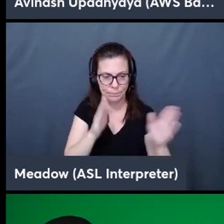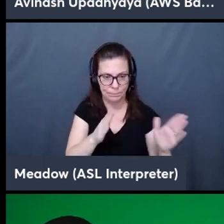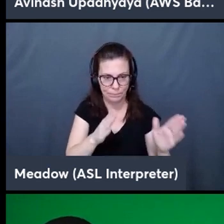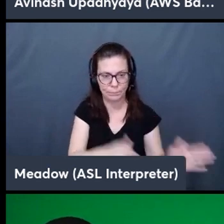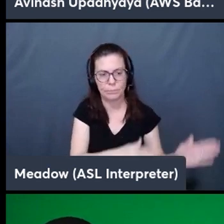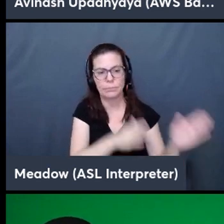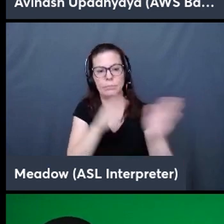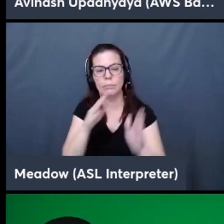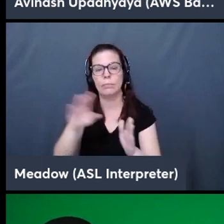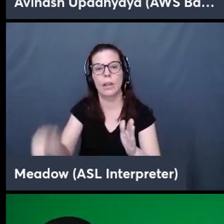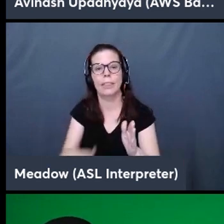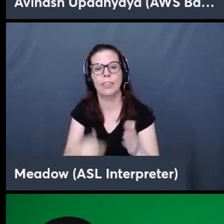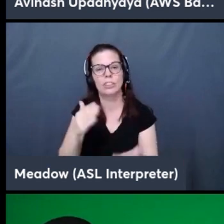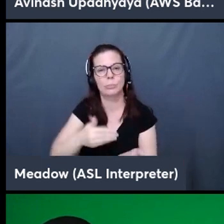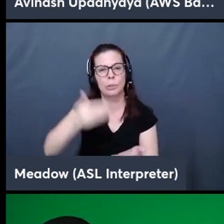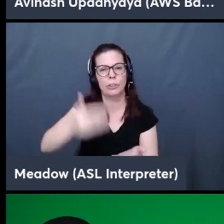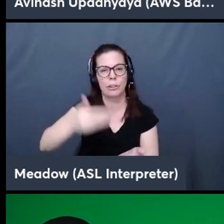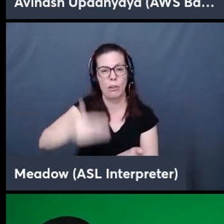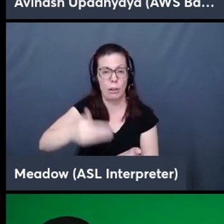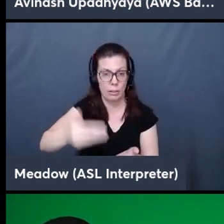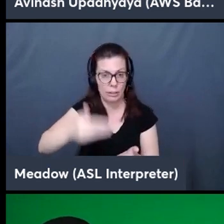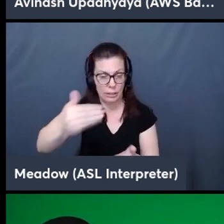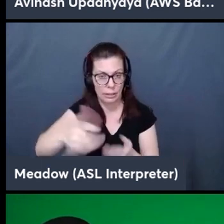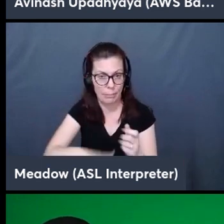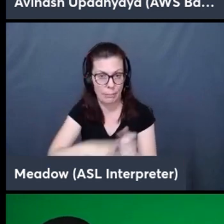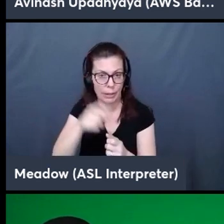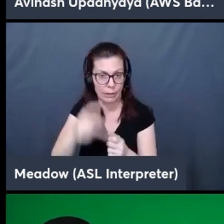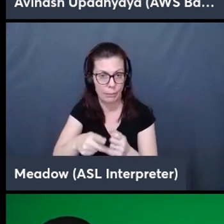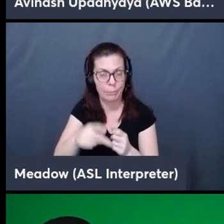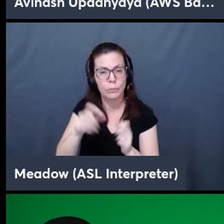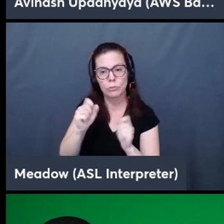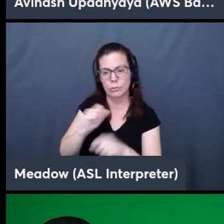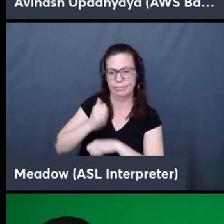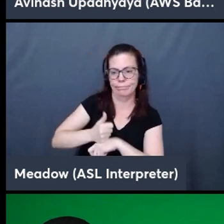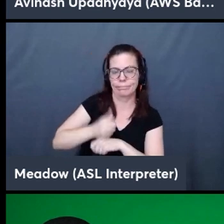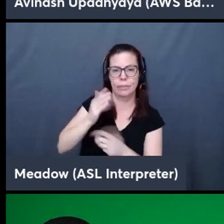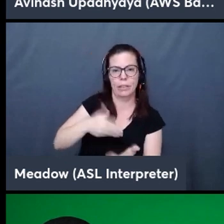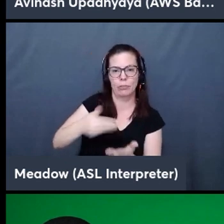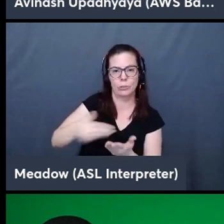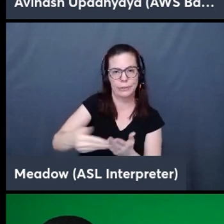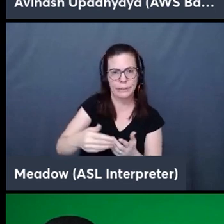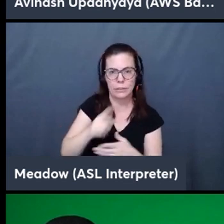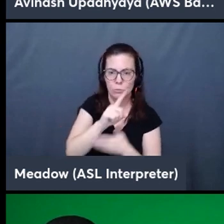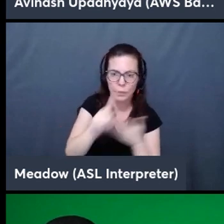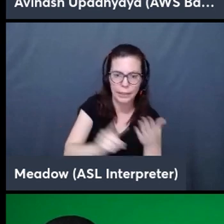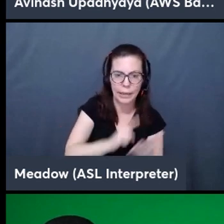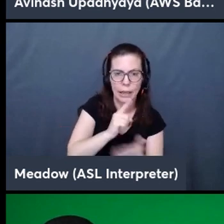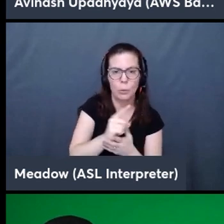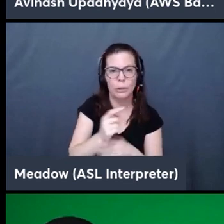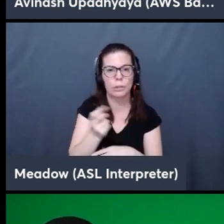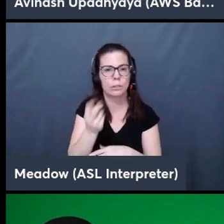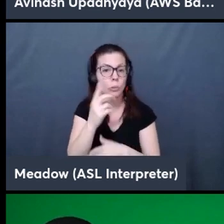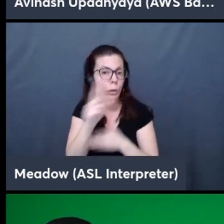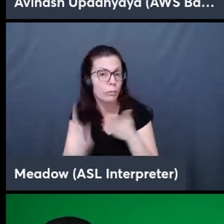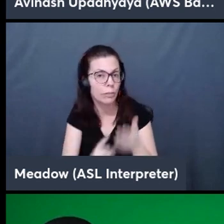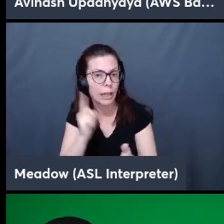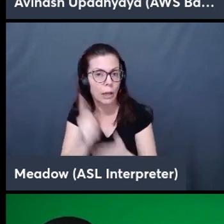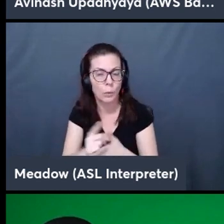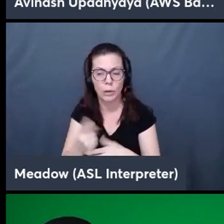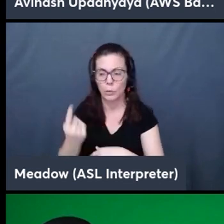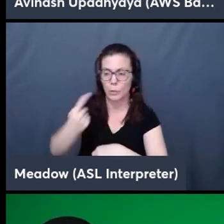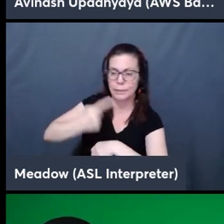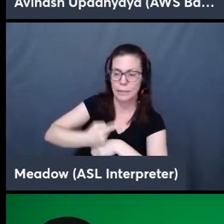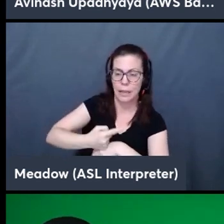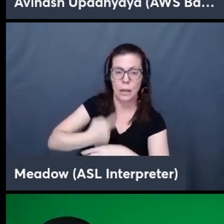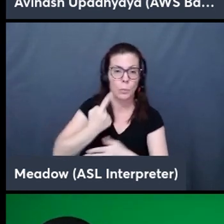create periodic backups, which a customer can create at the frequency of 1 hour, 12 hour, 1 day, 1